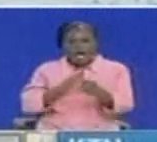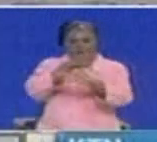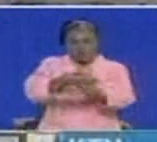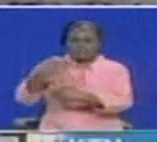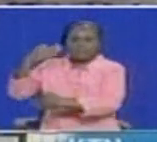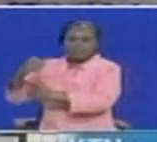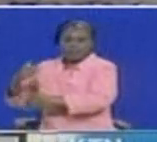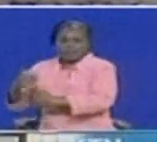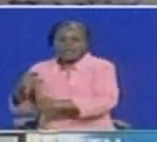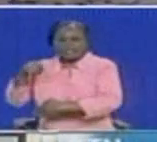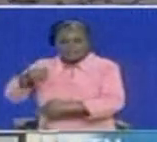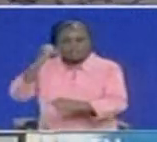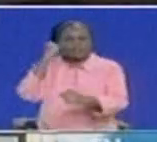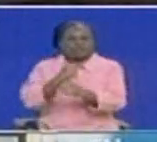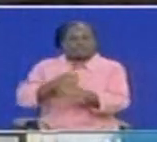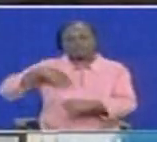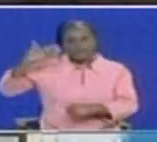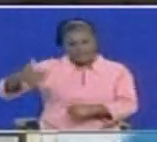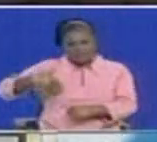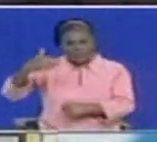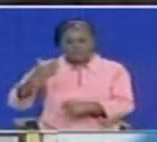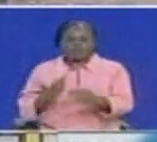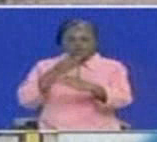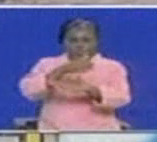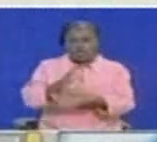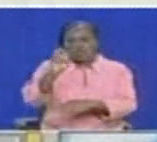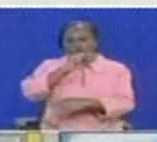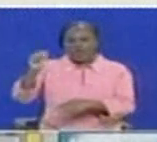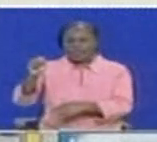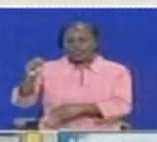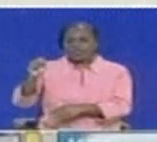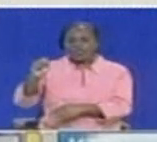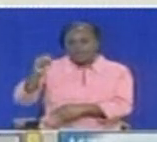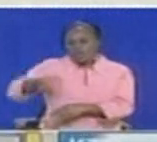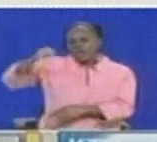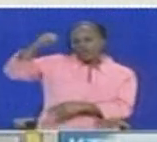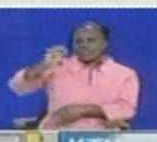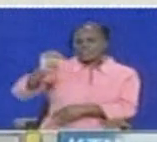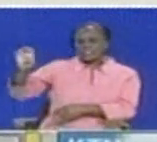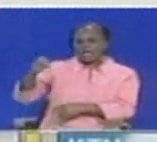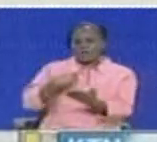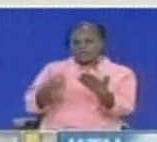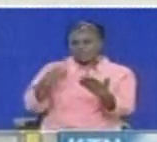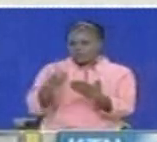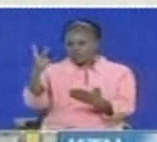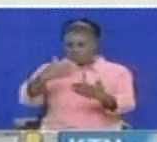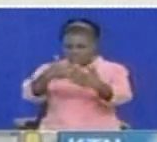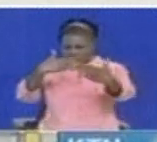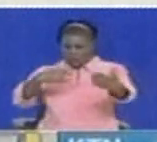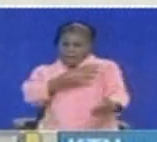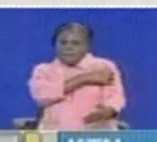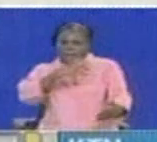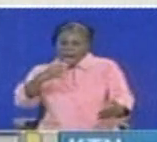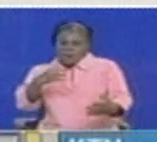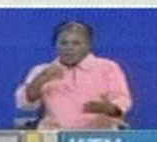the border. And they have done so regularly across the northeastern region. Just 2 weeks before this attack, a power station